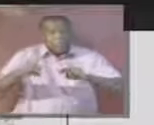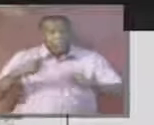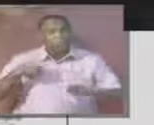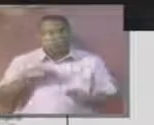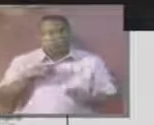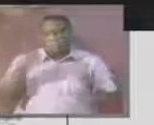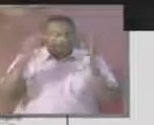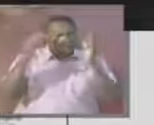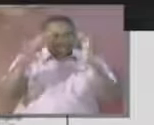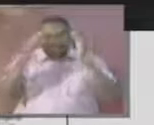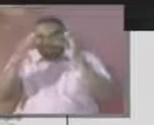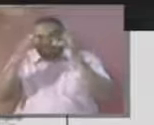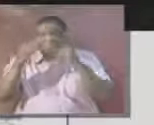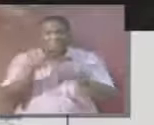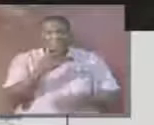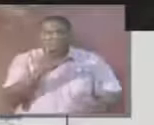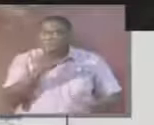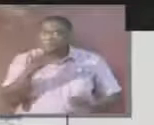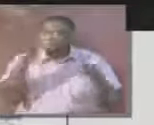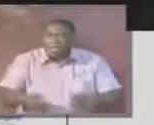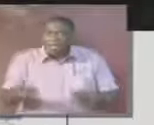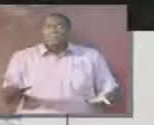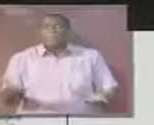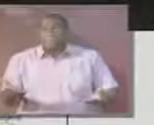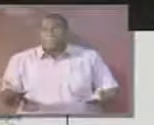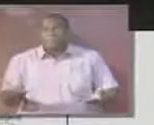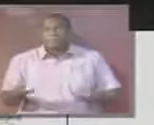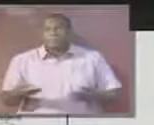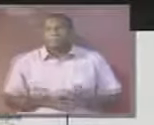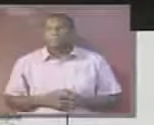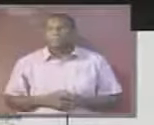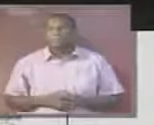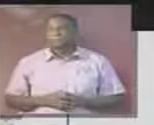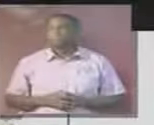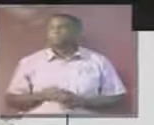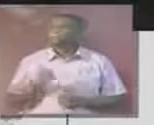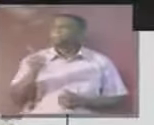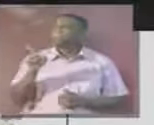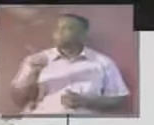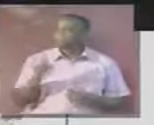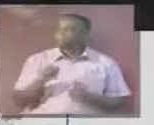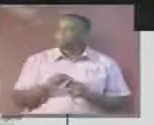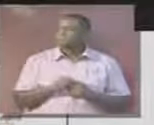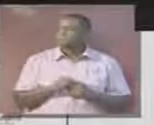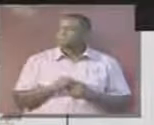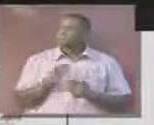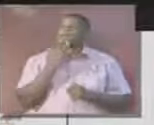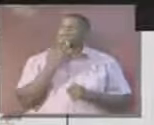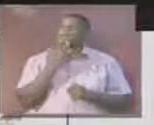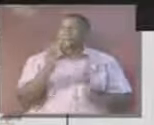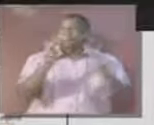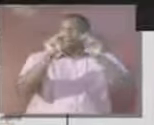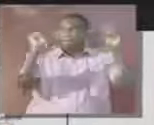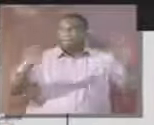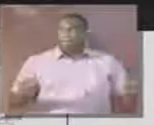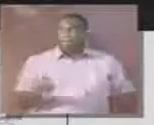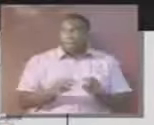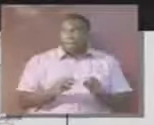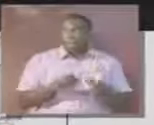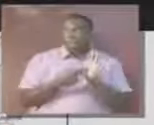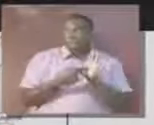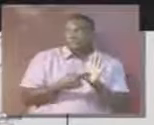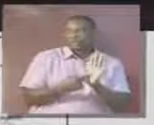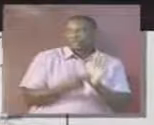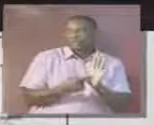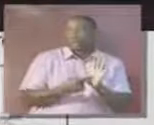Looking at the distribution of the cases, this is what we call a Choropleth Map. It is one that shows the numbers of